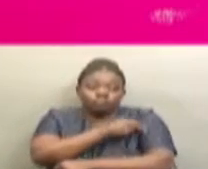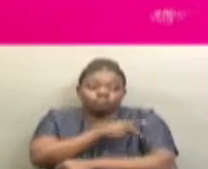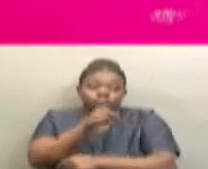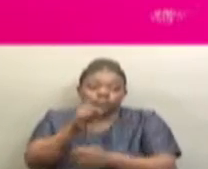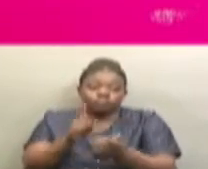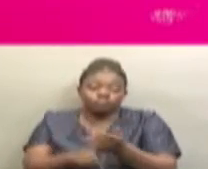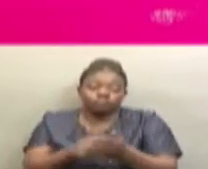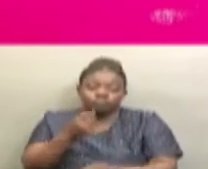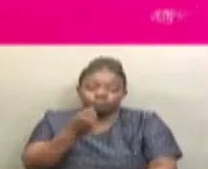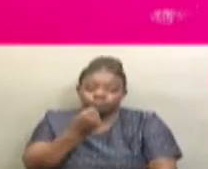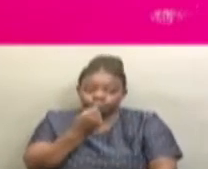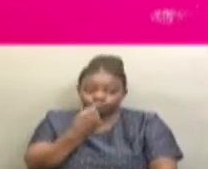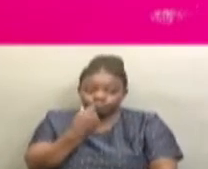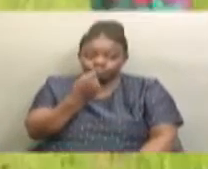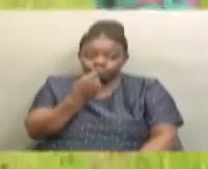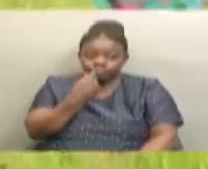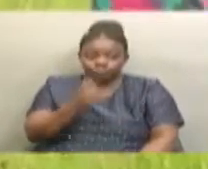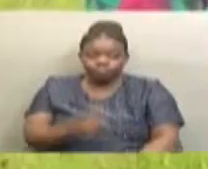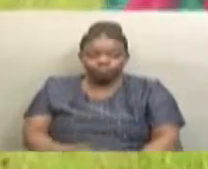okufuna obujjanjabi.